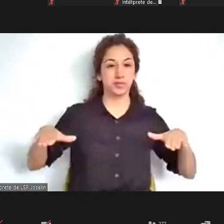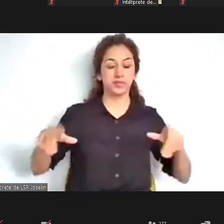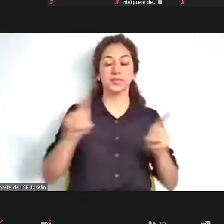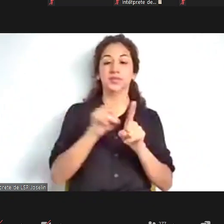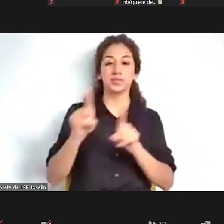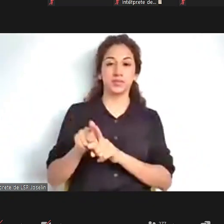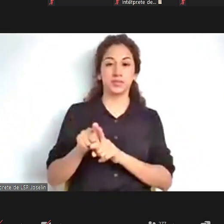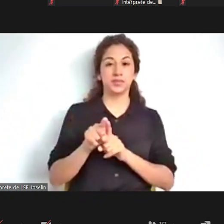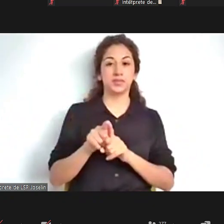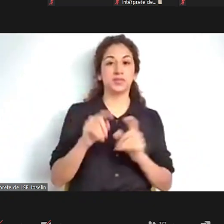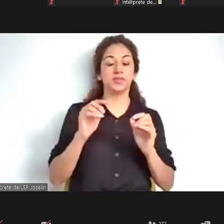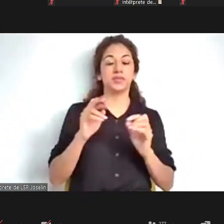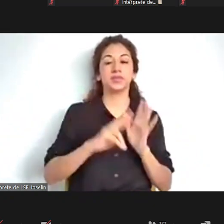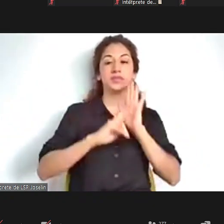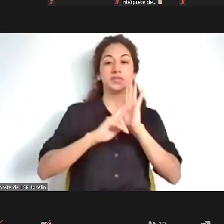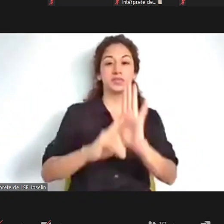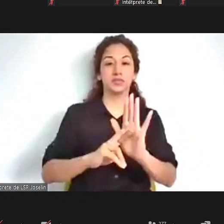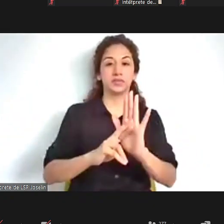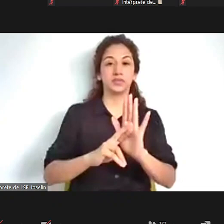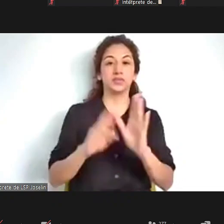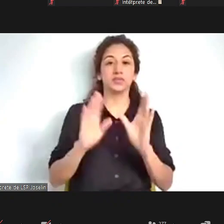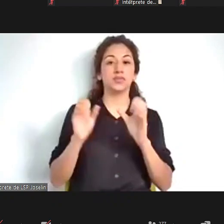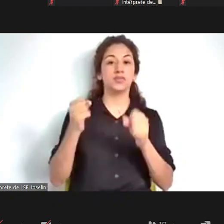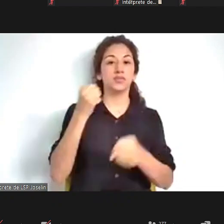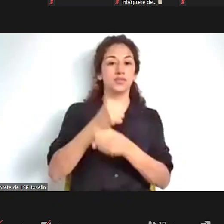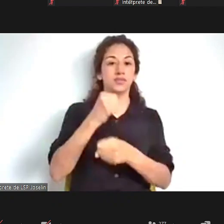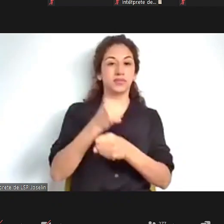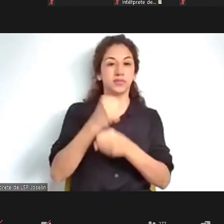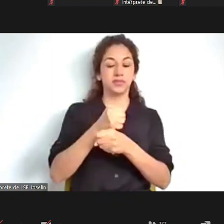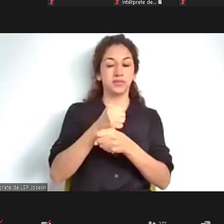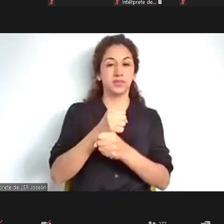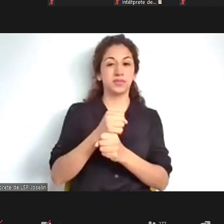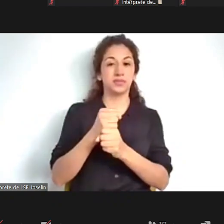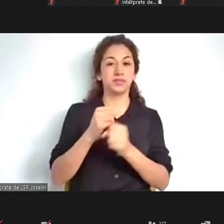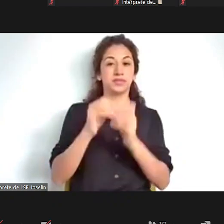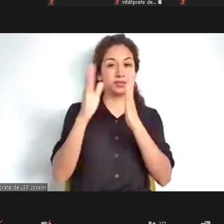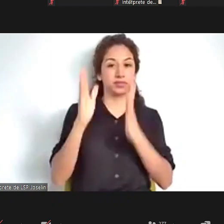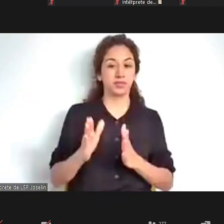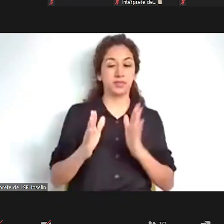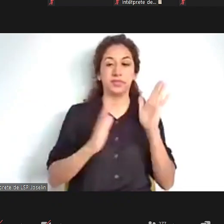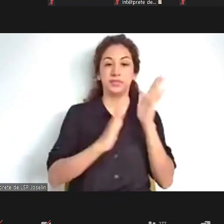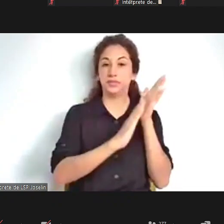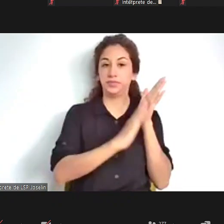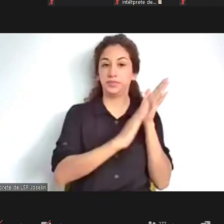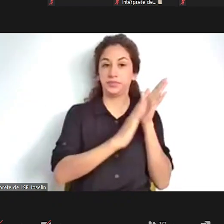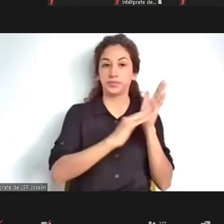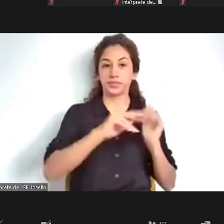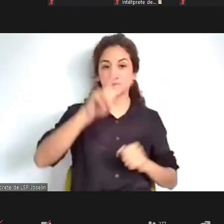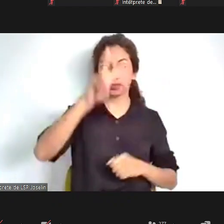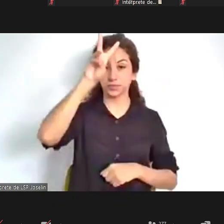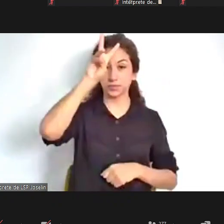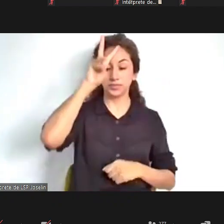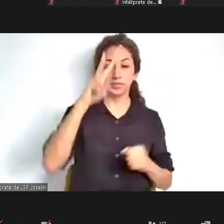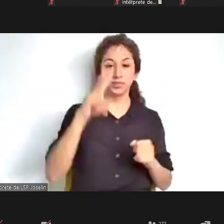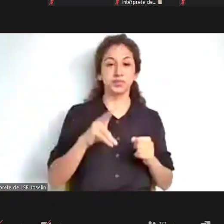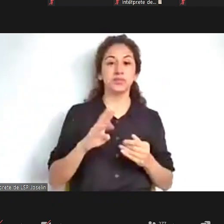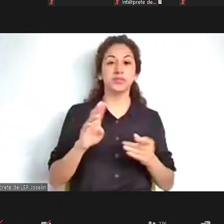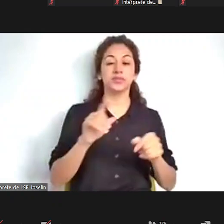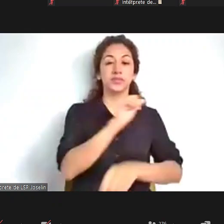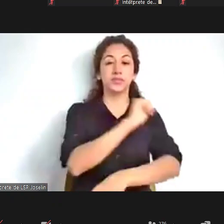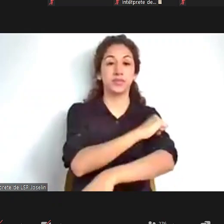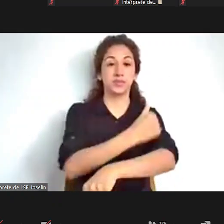disability persons the representatives of the international and migrating uh workers